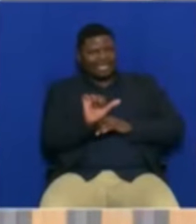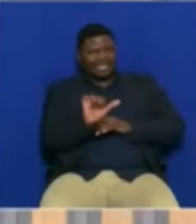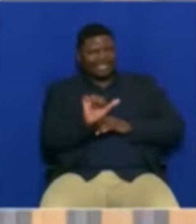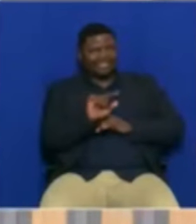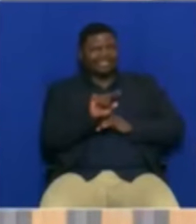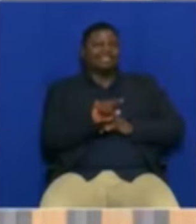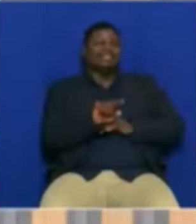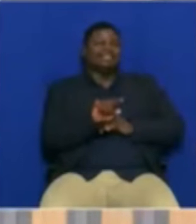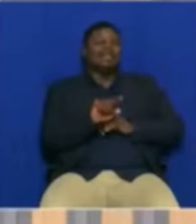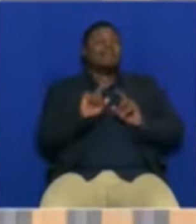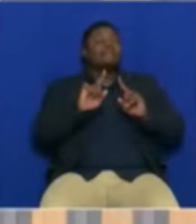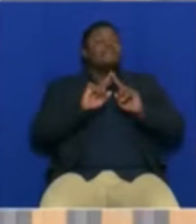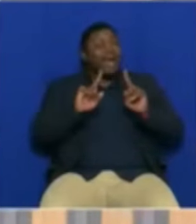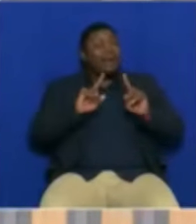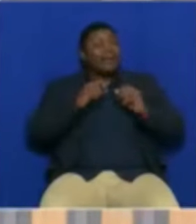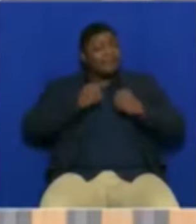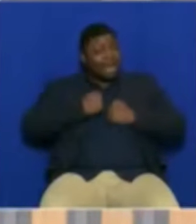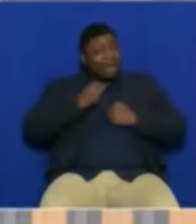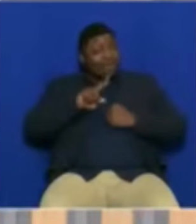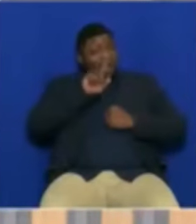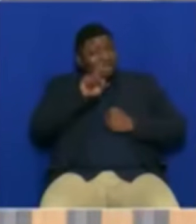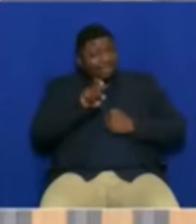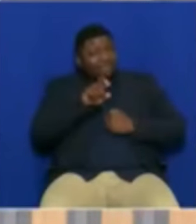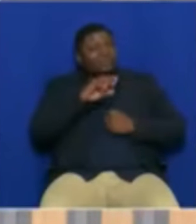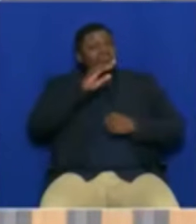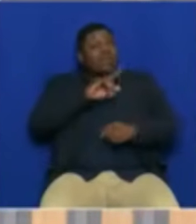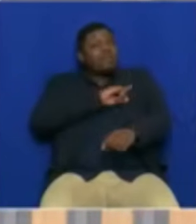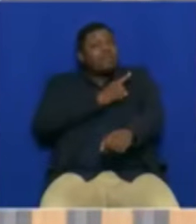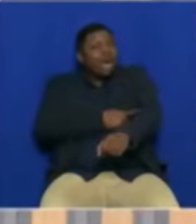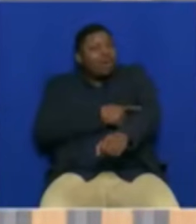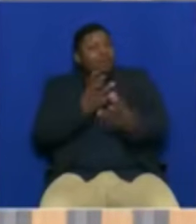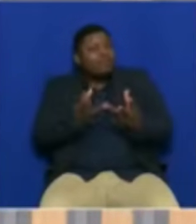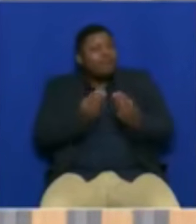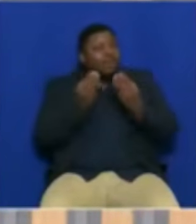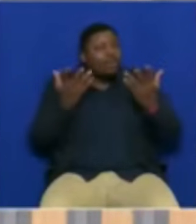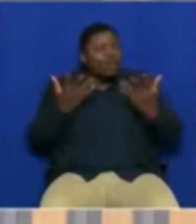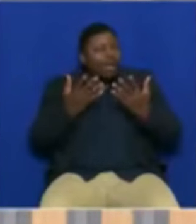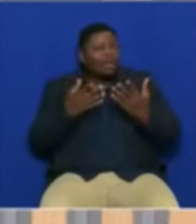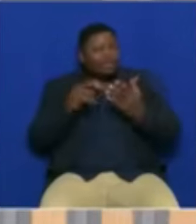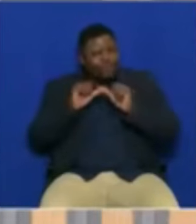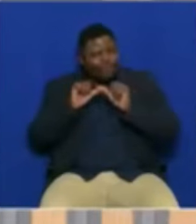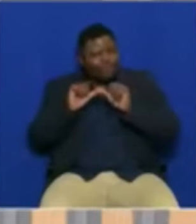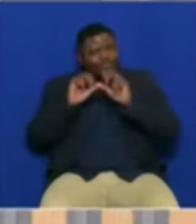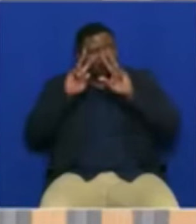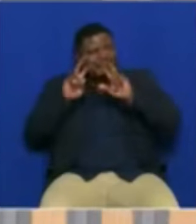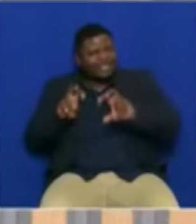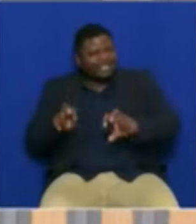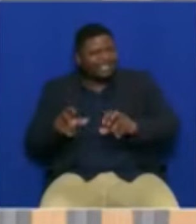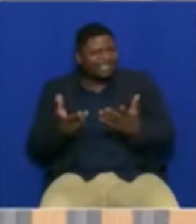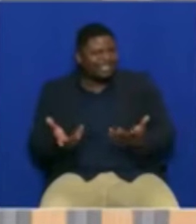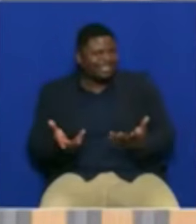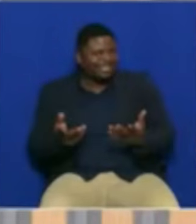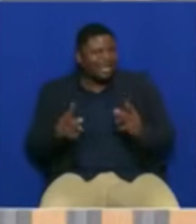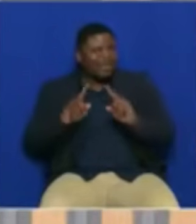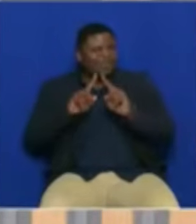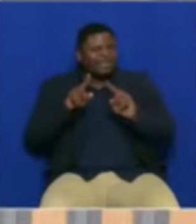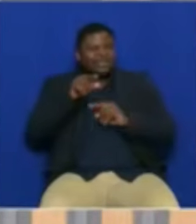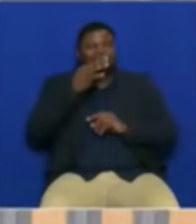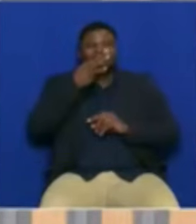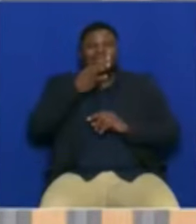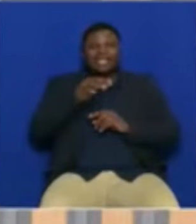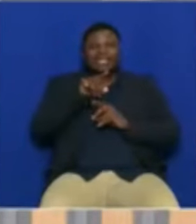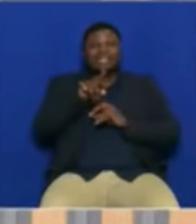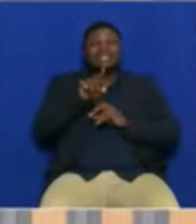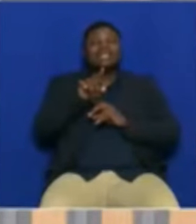the power from then? Are you suggesting that this vetting issue is ancillary to what had been referred? And if